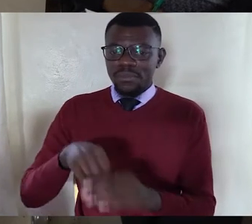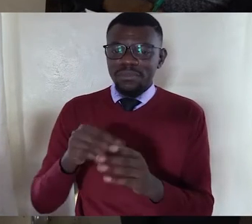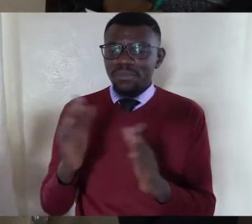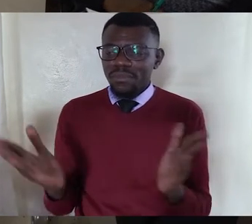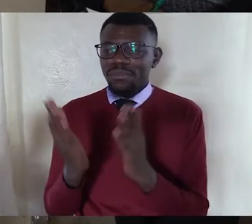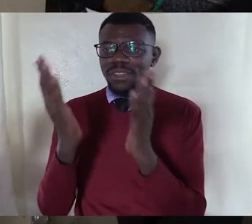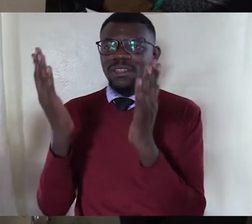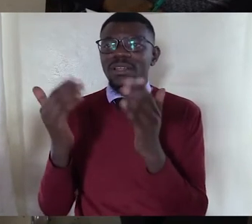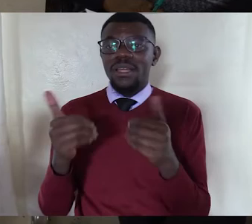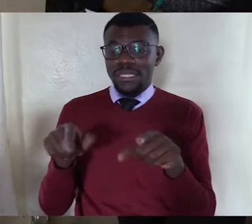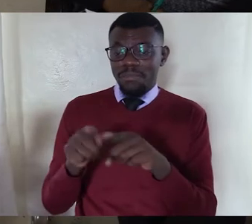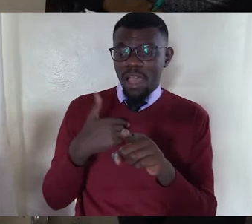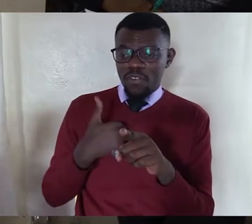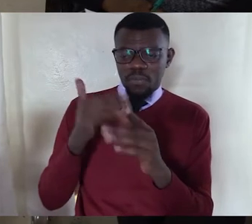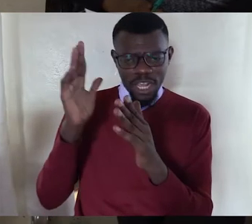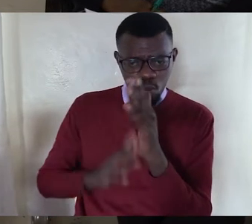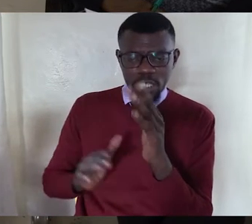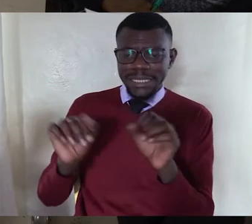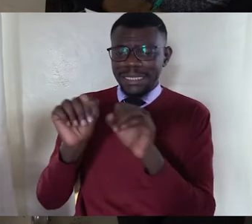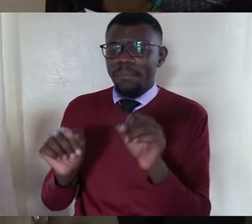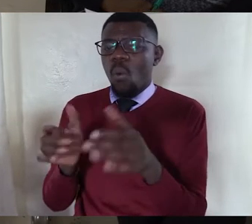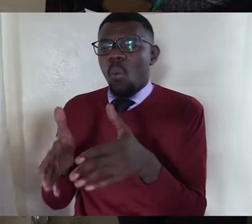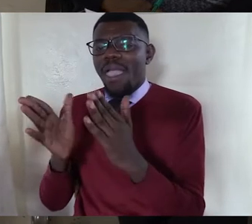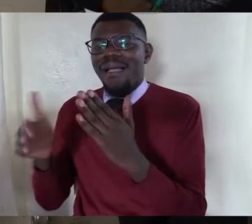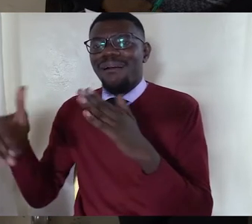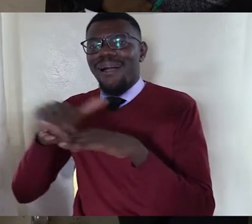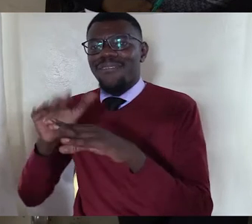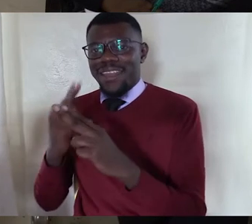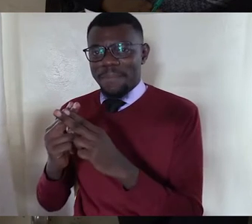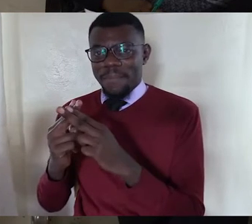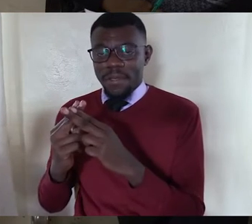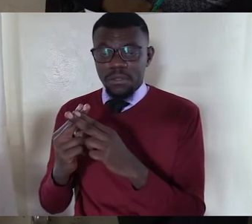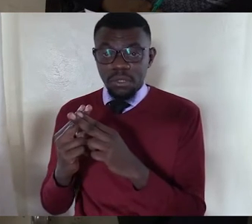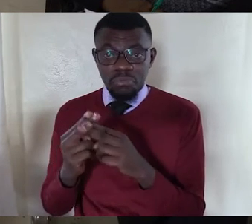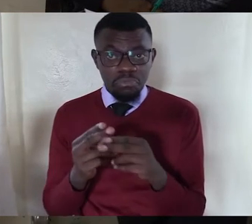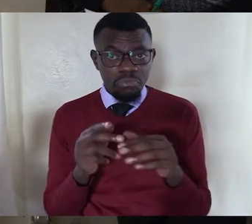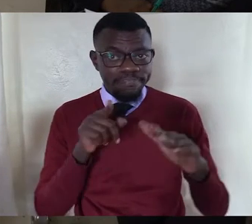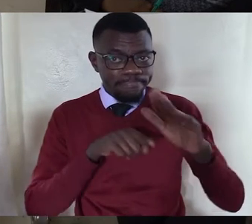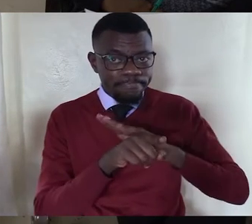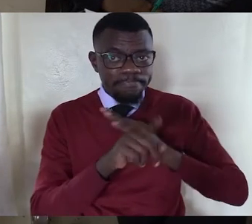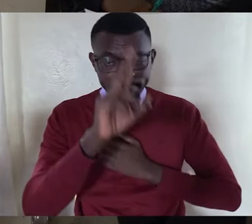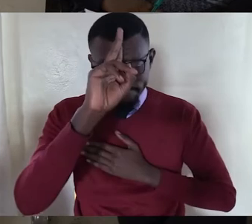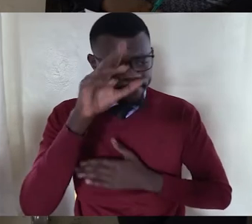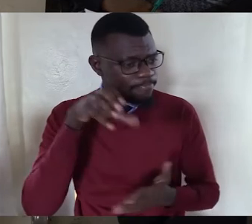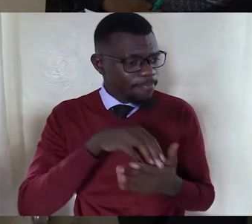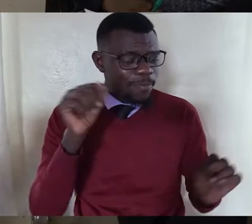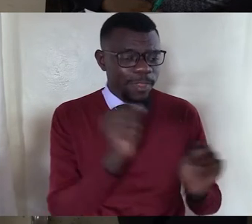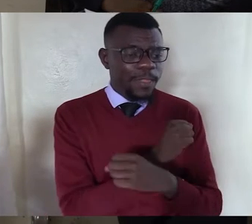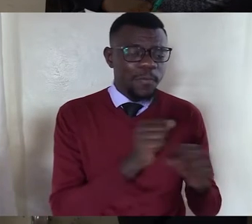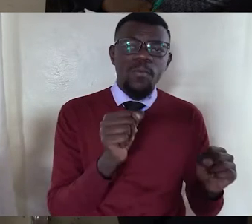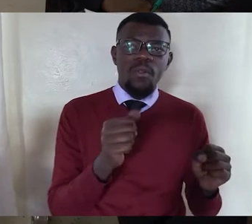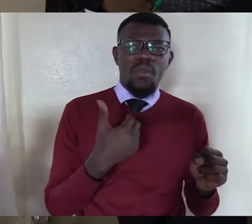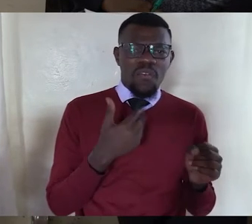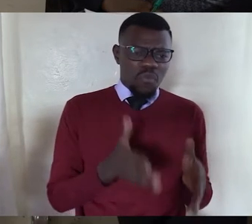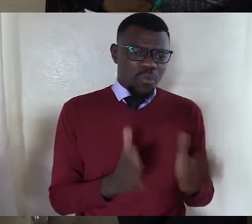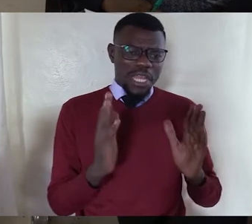even have an anonymous reporting system. And this is when you cannot access a police station, this is something, this is a channel that